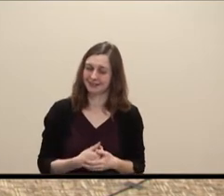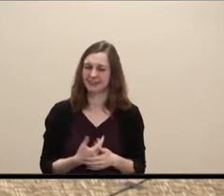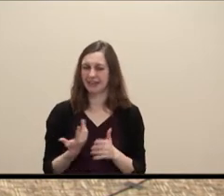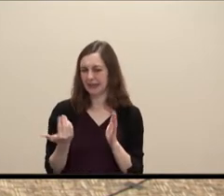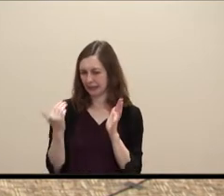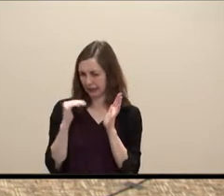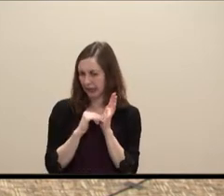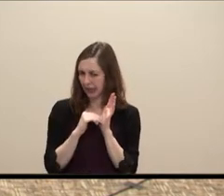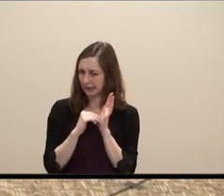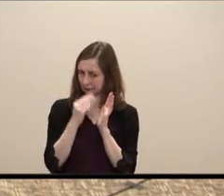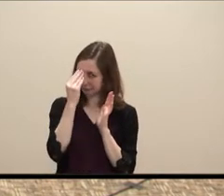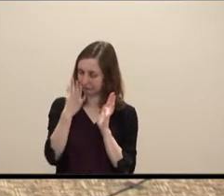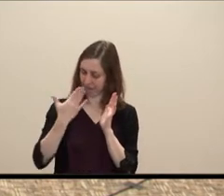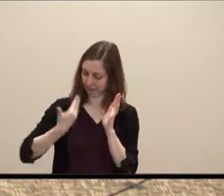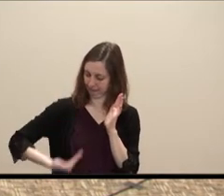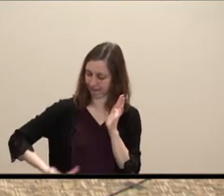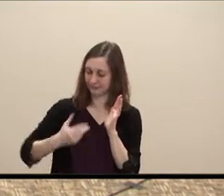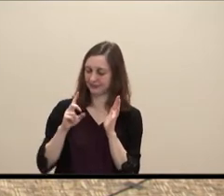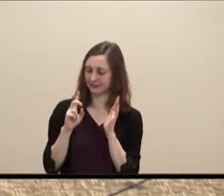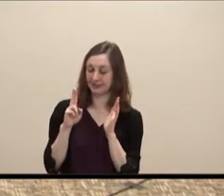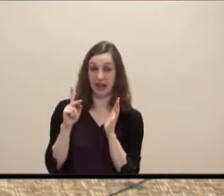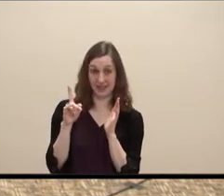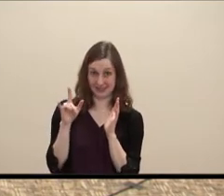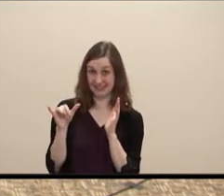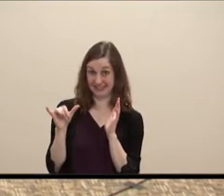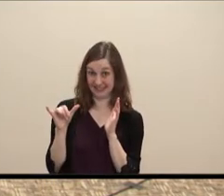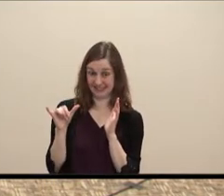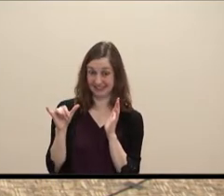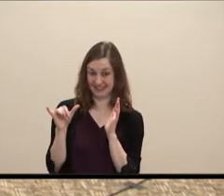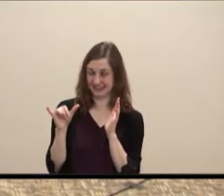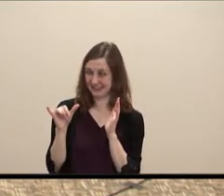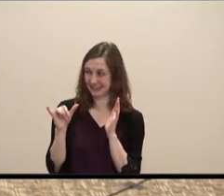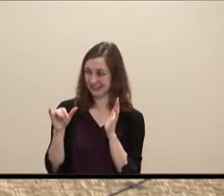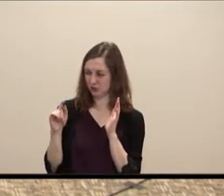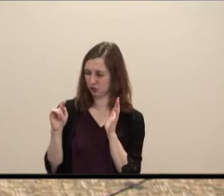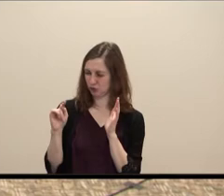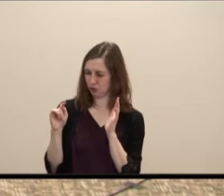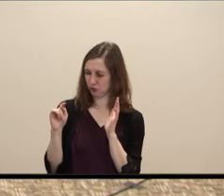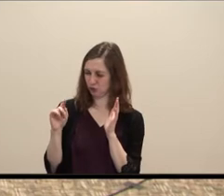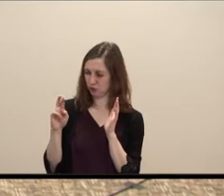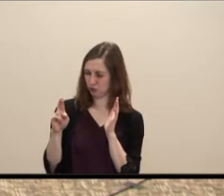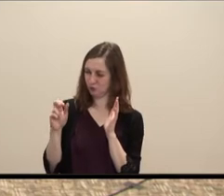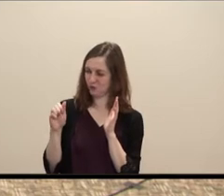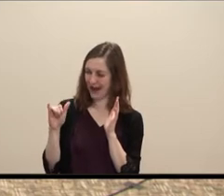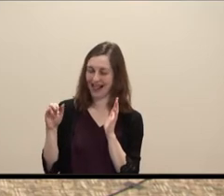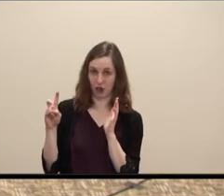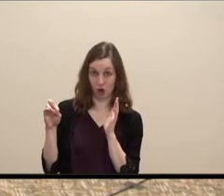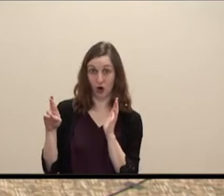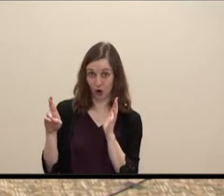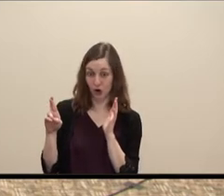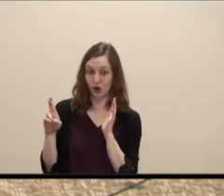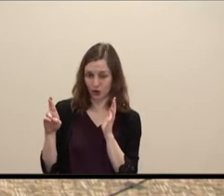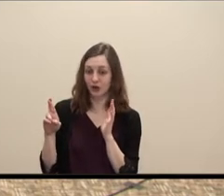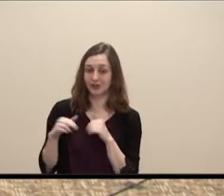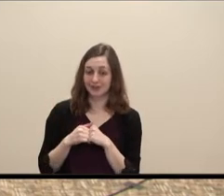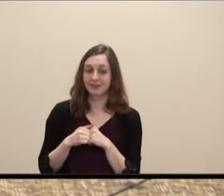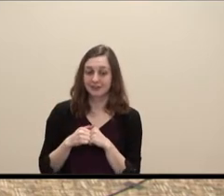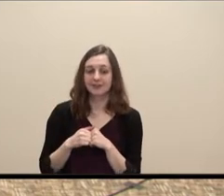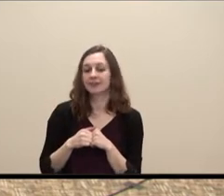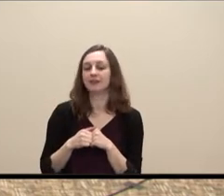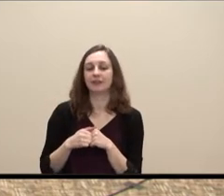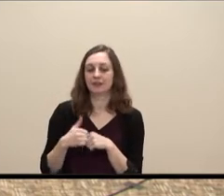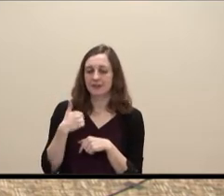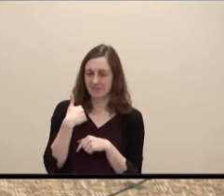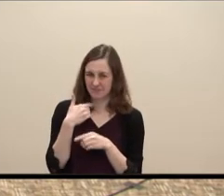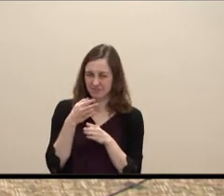Dusty Trailer, Managing Director with RBC Capital Markets. We have the honor and privilege of serving Waco ISD as financial advisor.